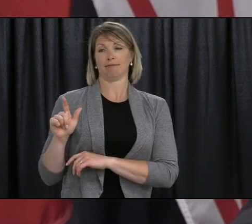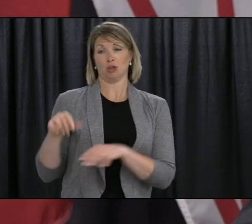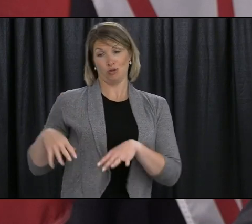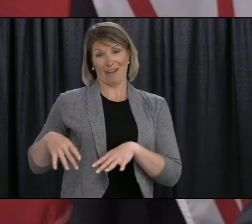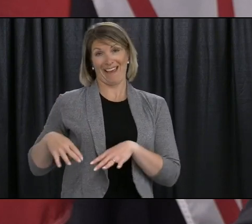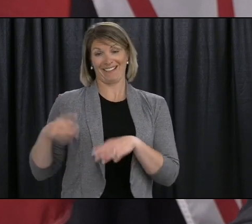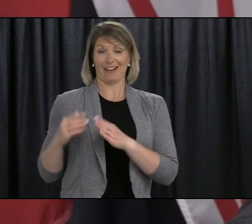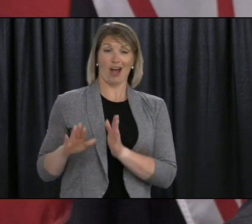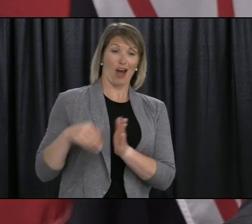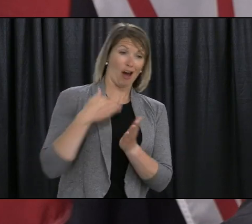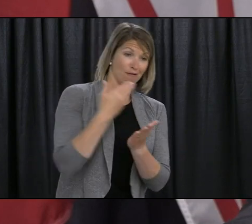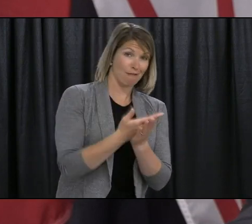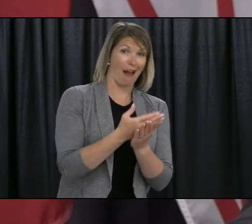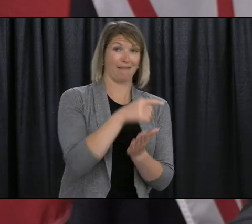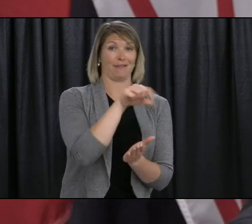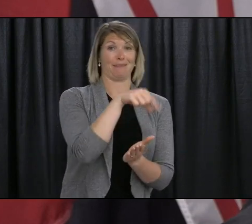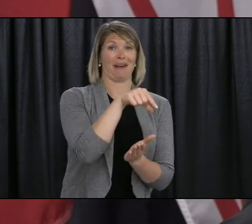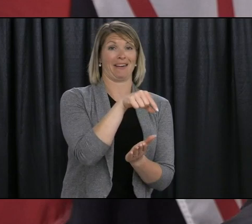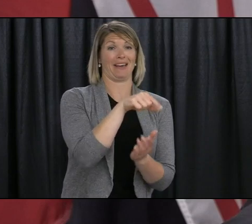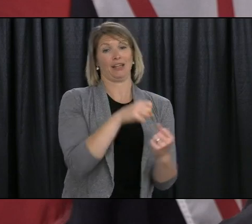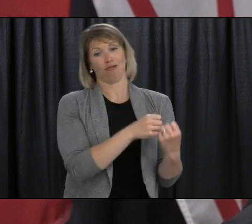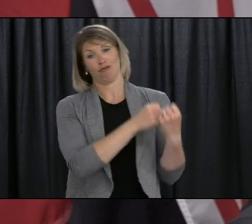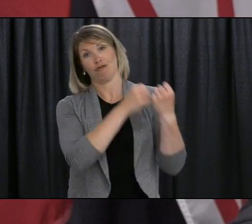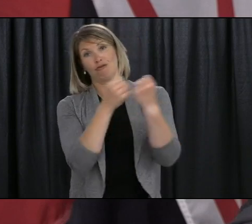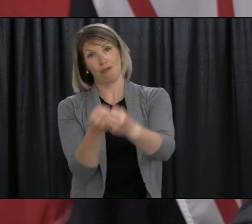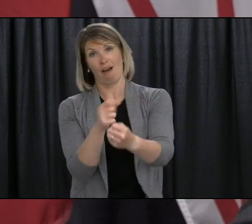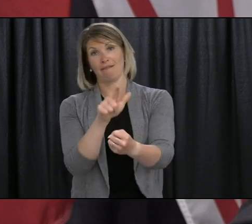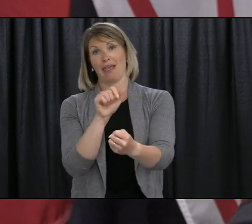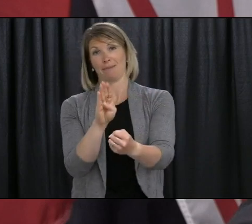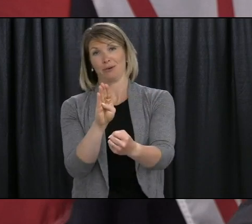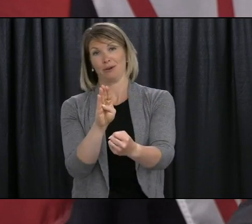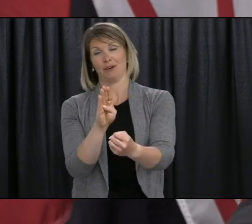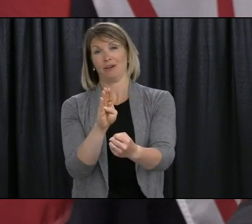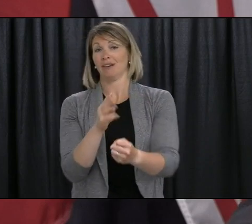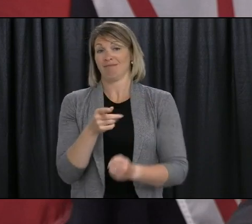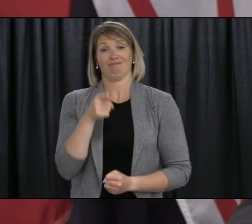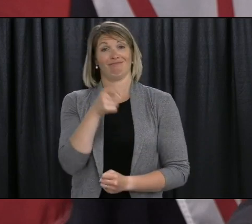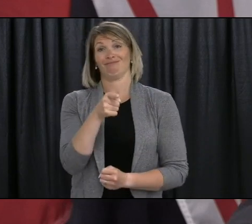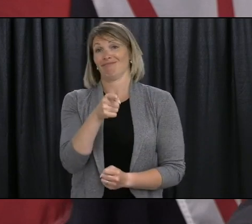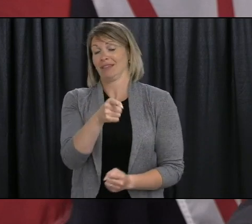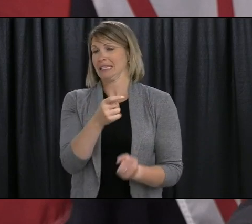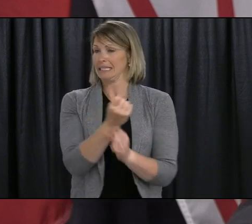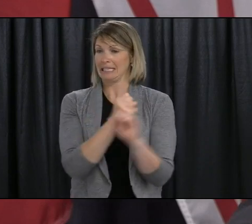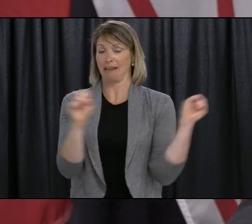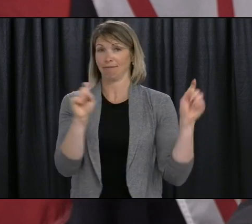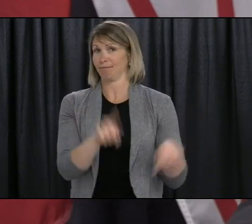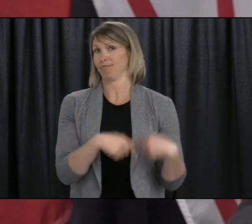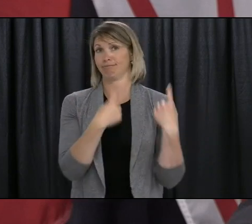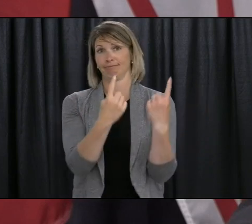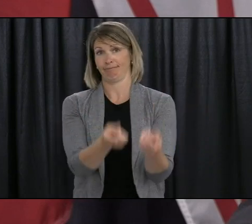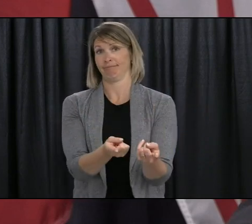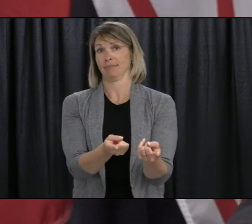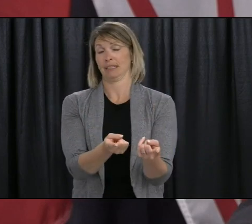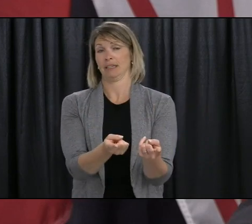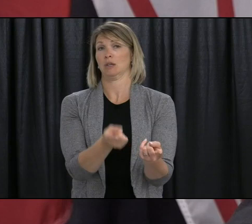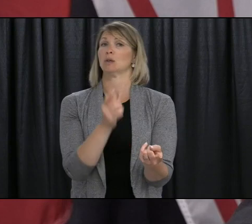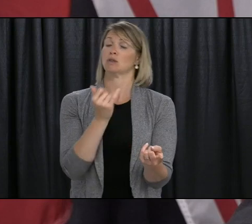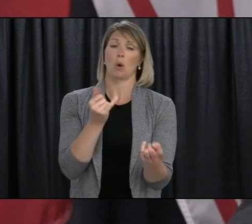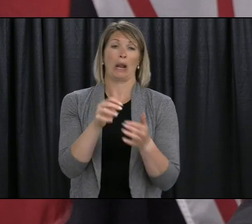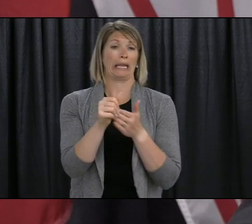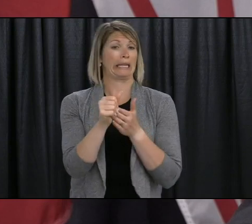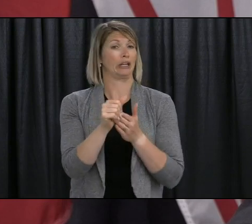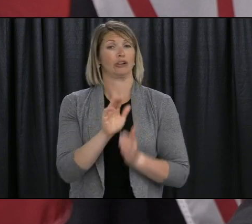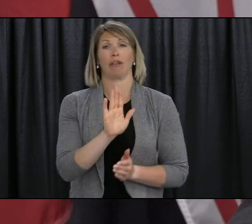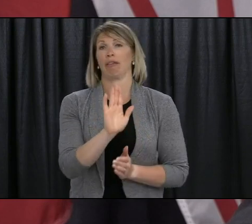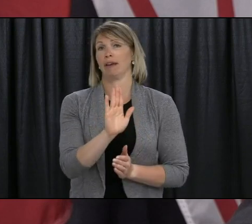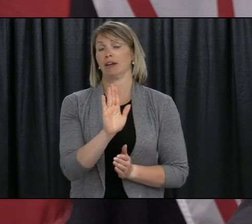deal with as we let people in those regions move safely back and forth for a number of reasons. So the leaders there are